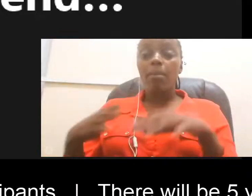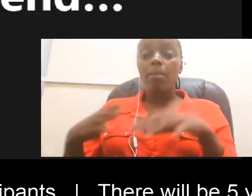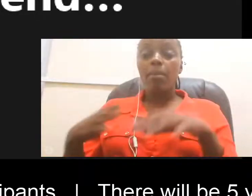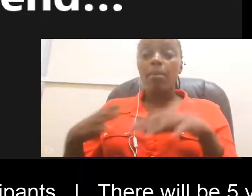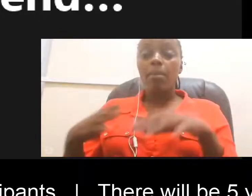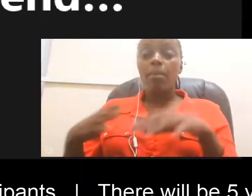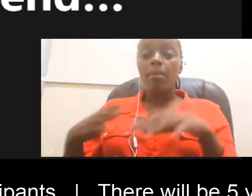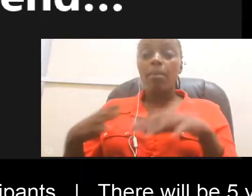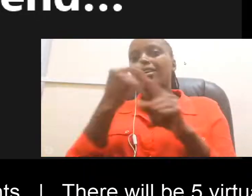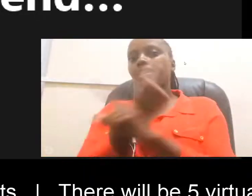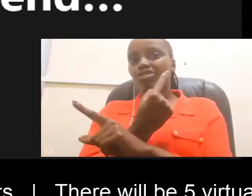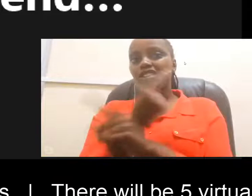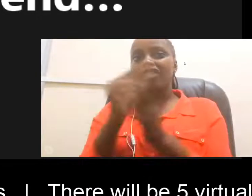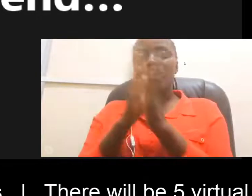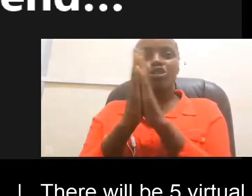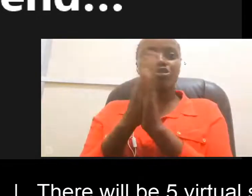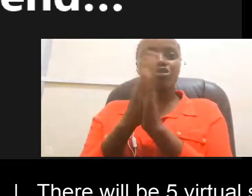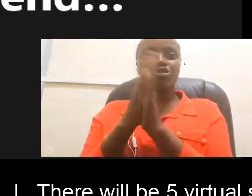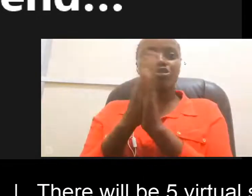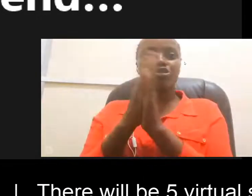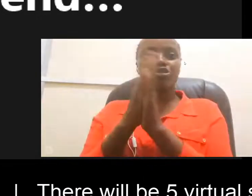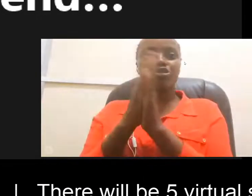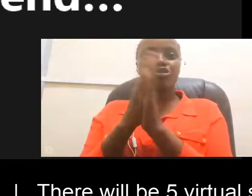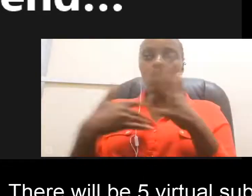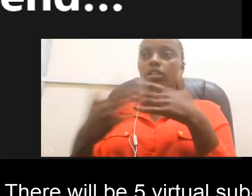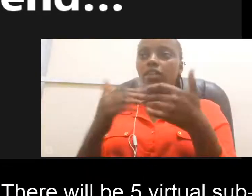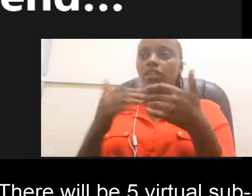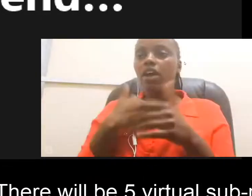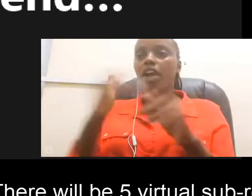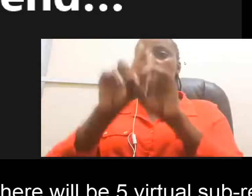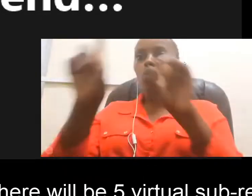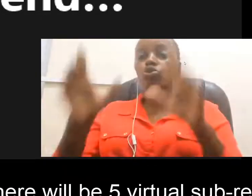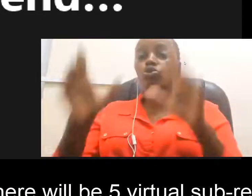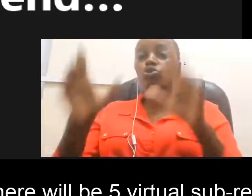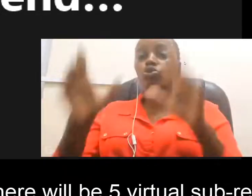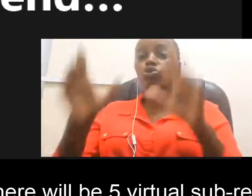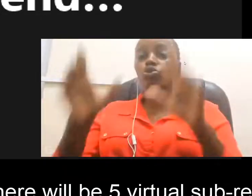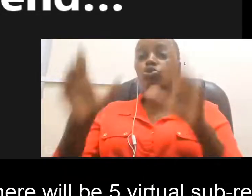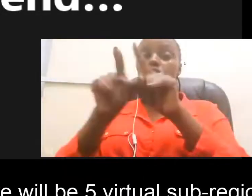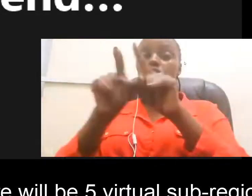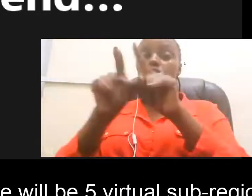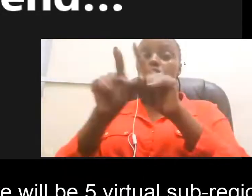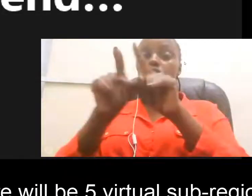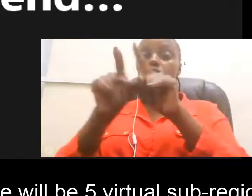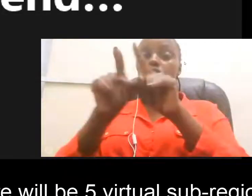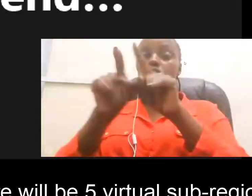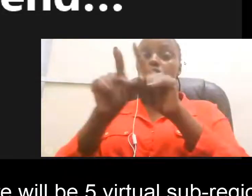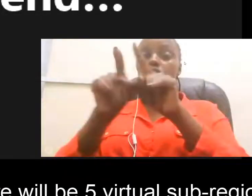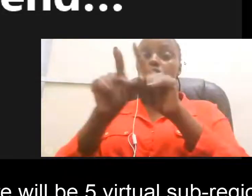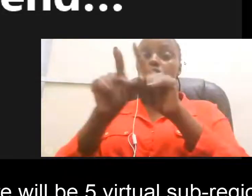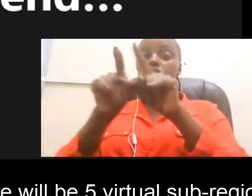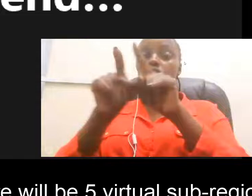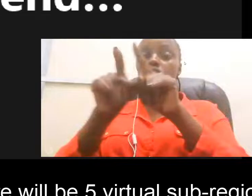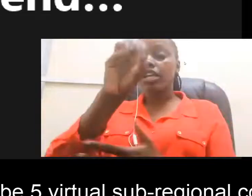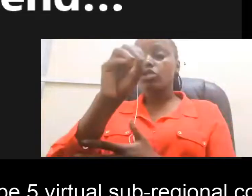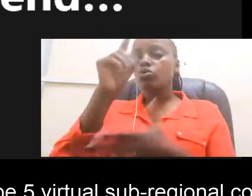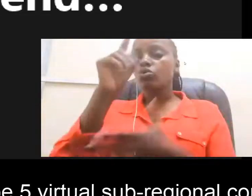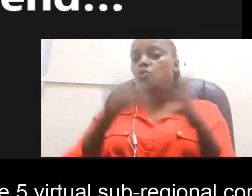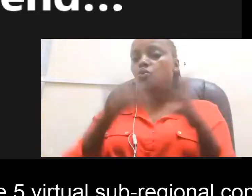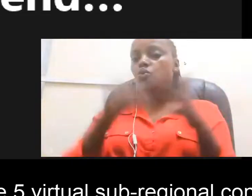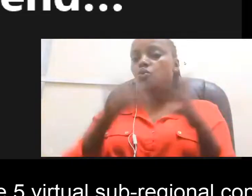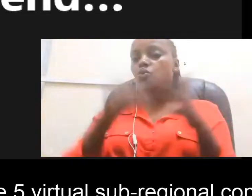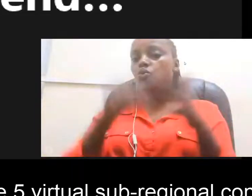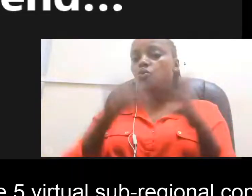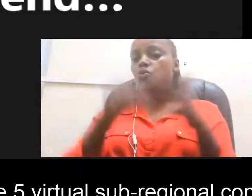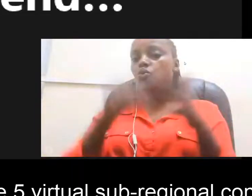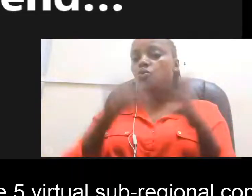So what has been a key question for me, and I think for a good number of other people in the CSOs, is how can we be sure that